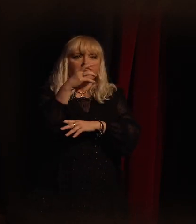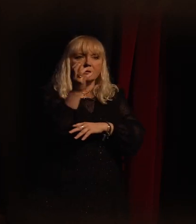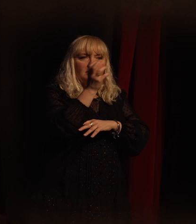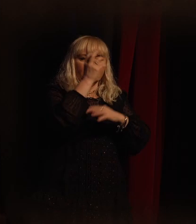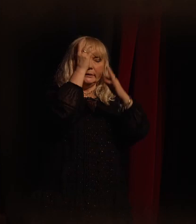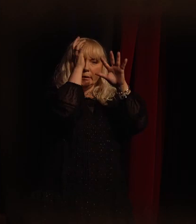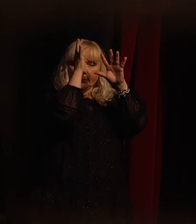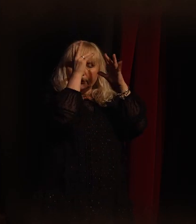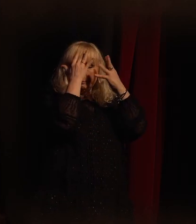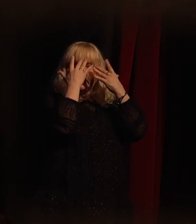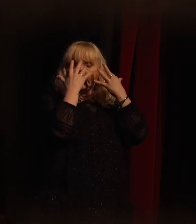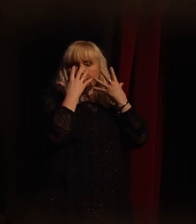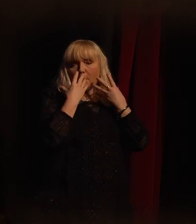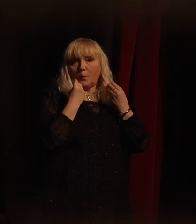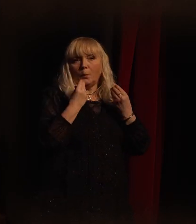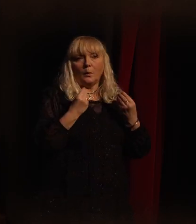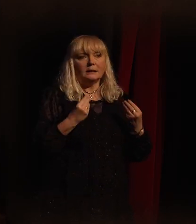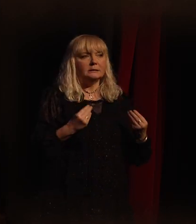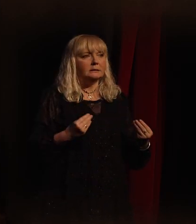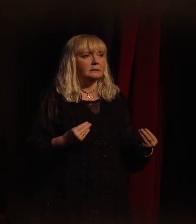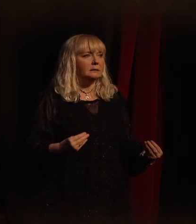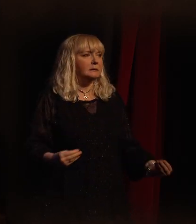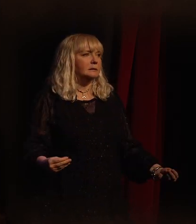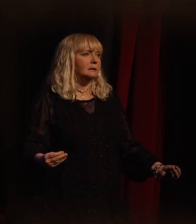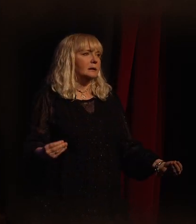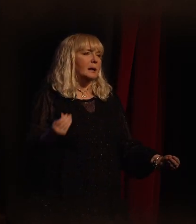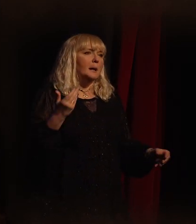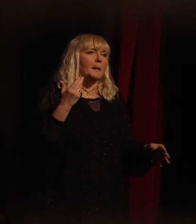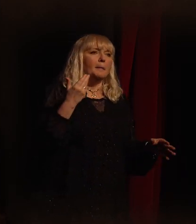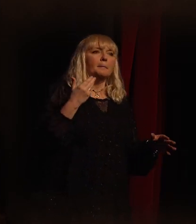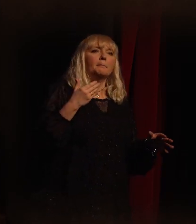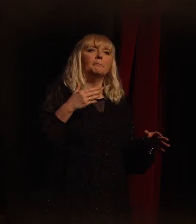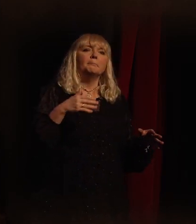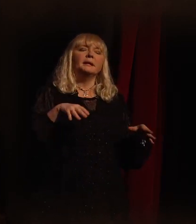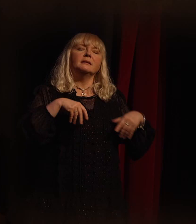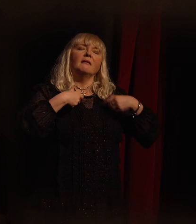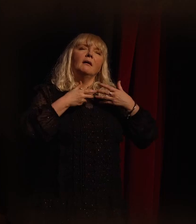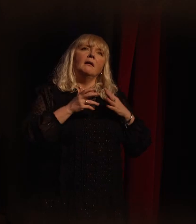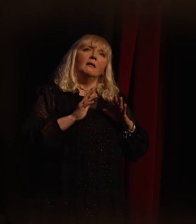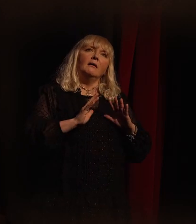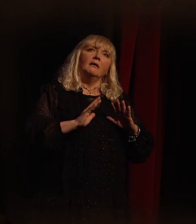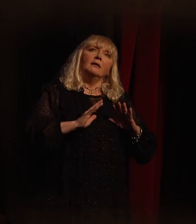a single flag and sighed the fated away.